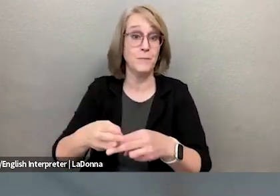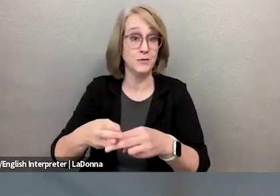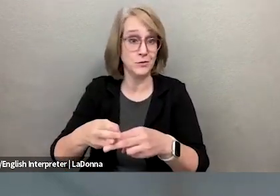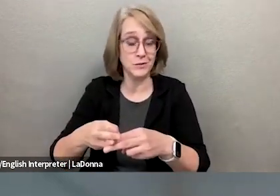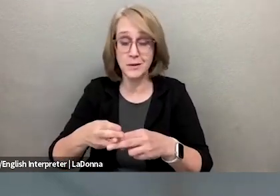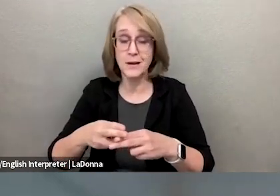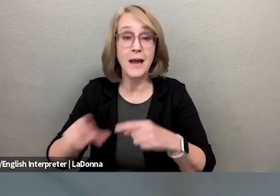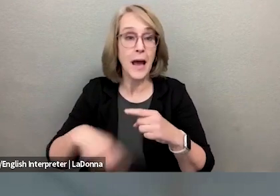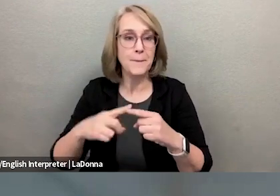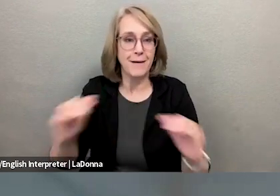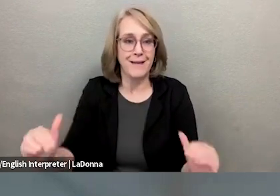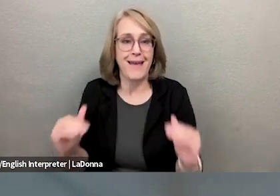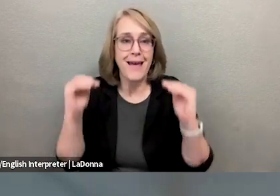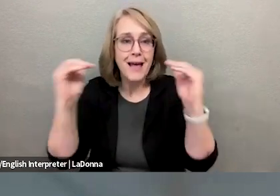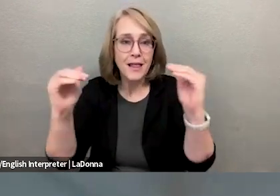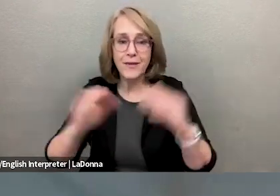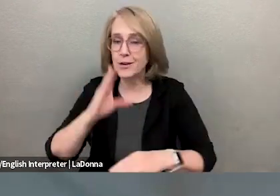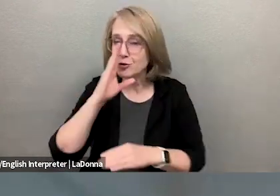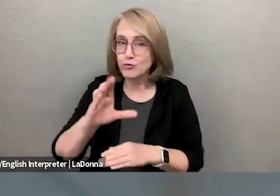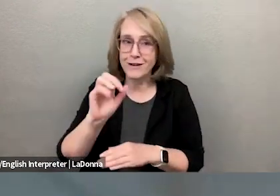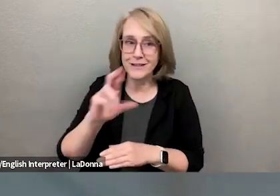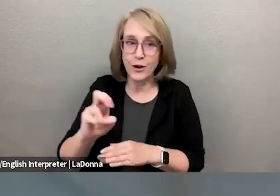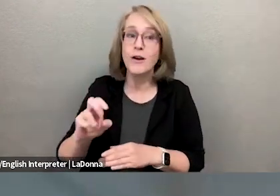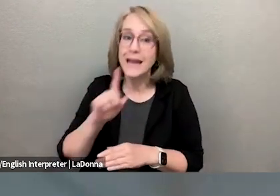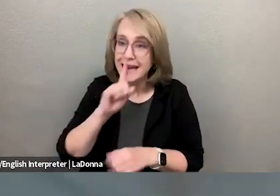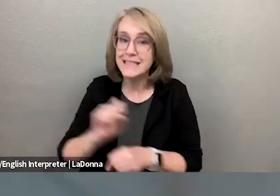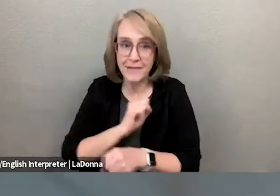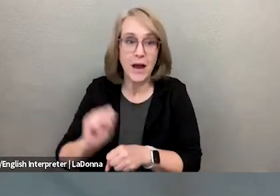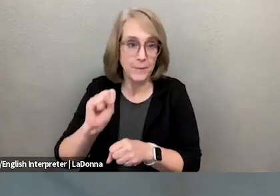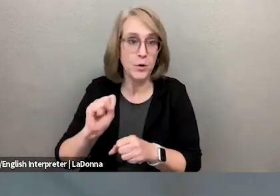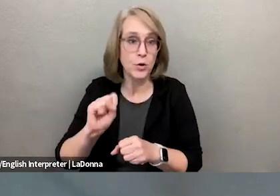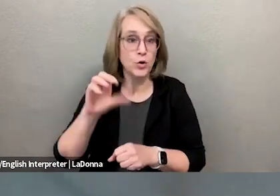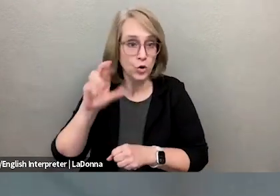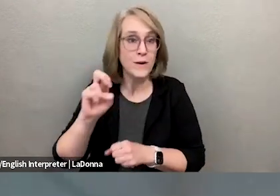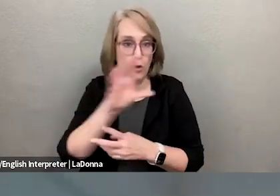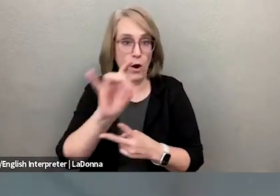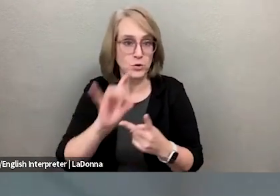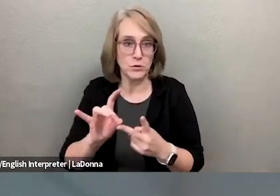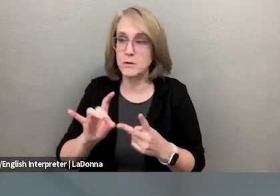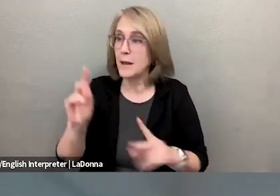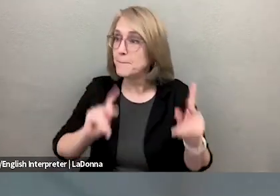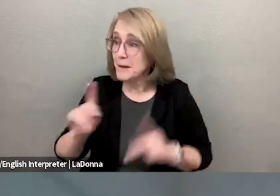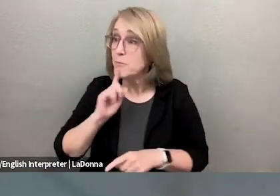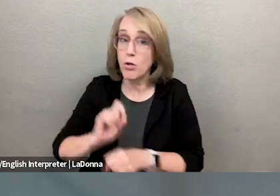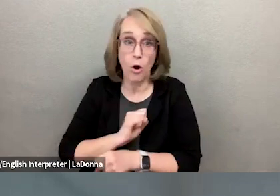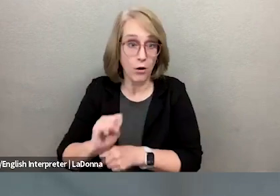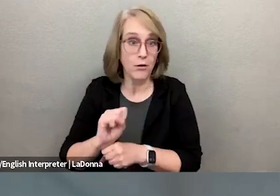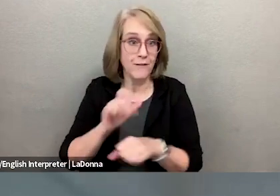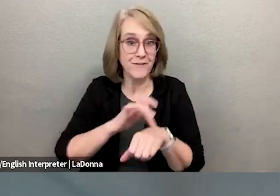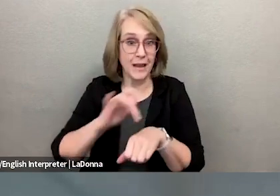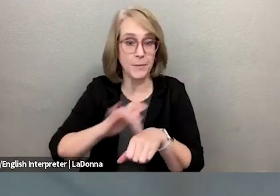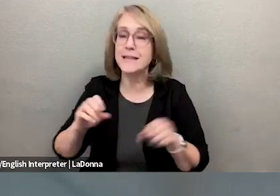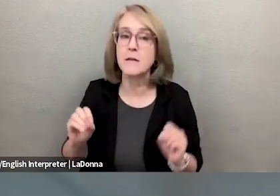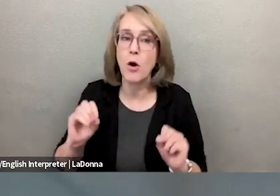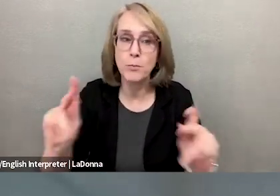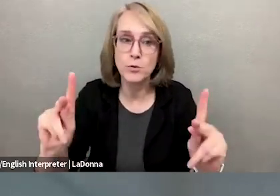about elevating direct care as a viable career option, making sure that people are really available, that this is an opportunity,